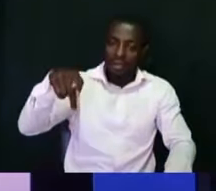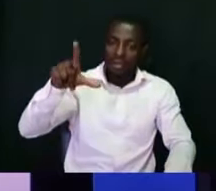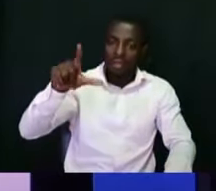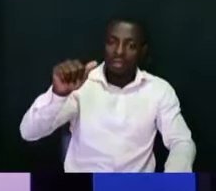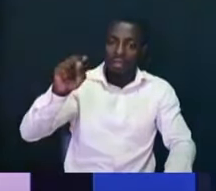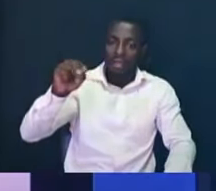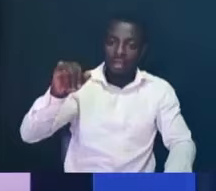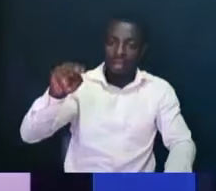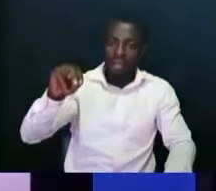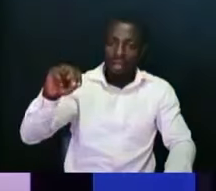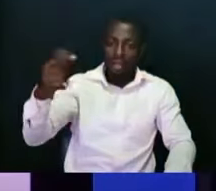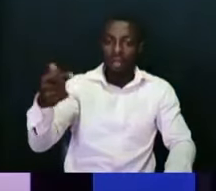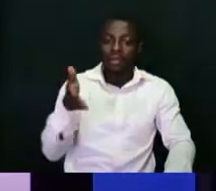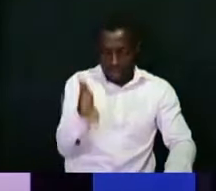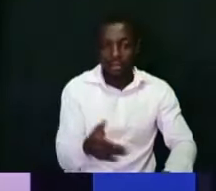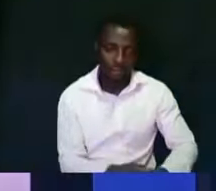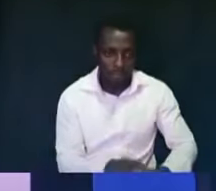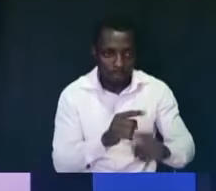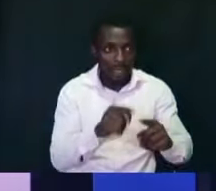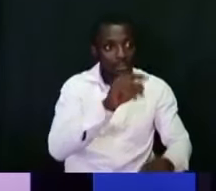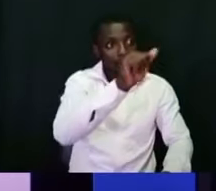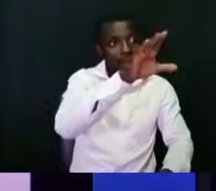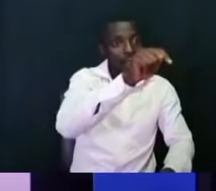17:2-3. But when you come to